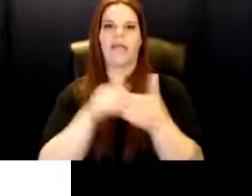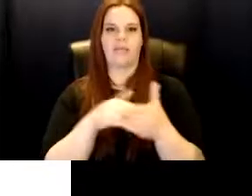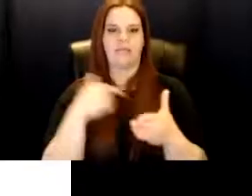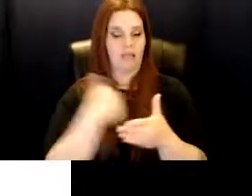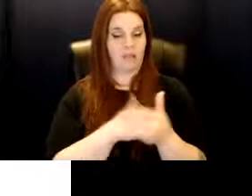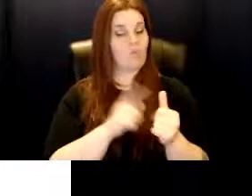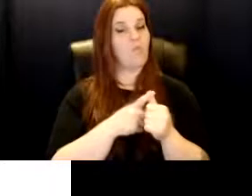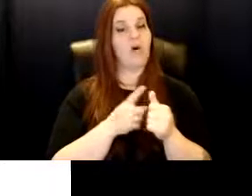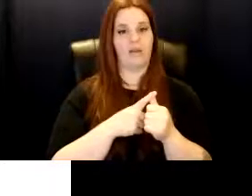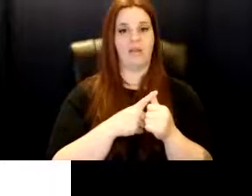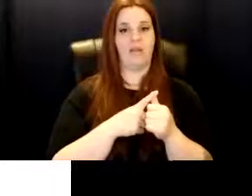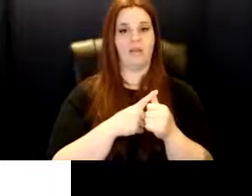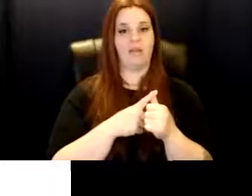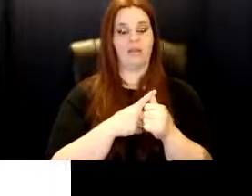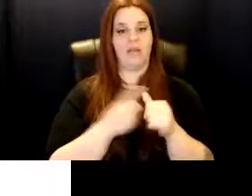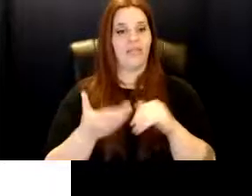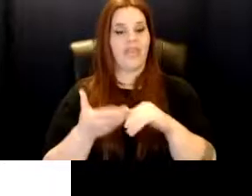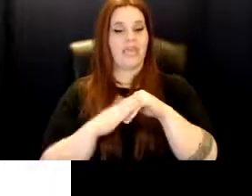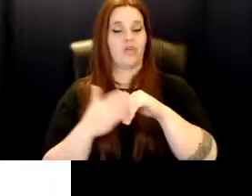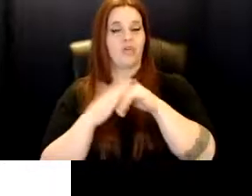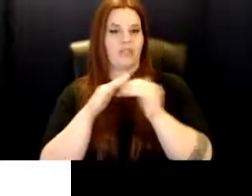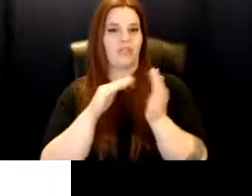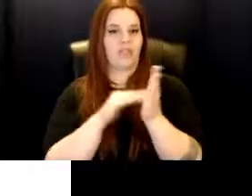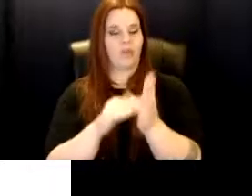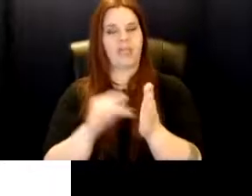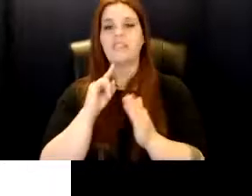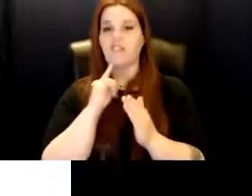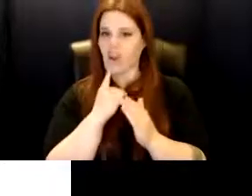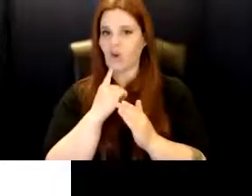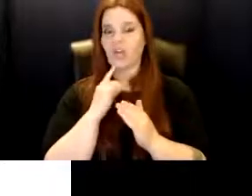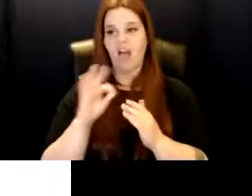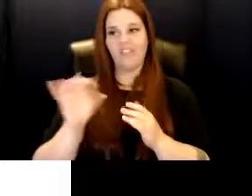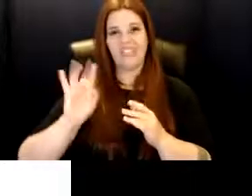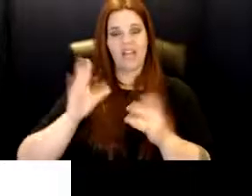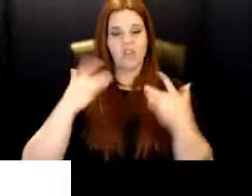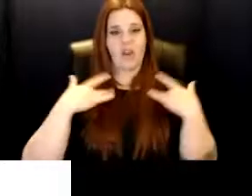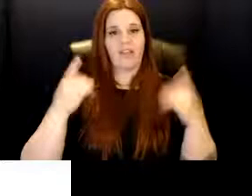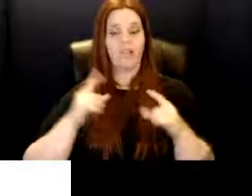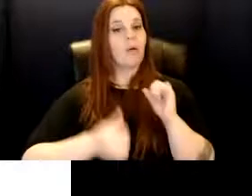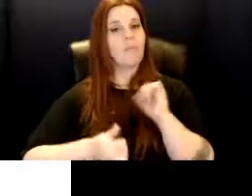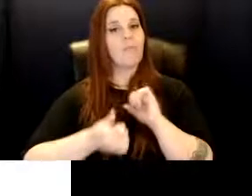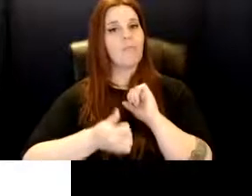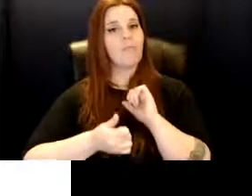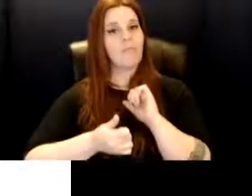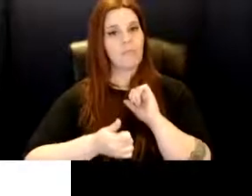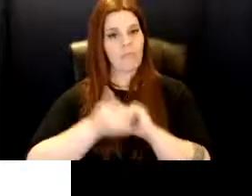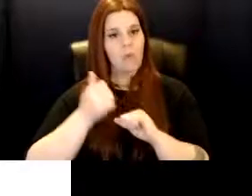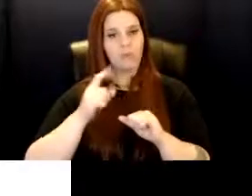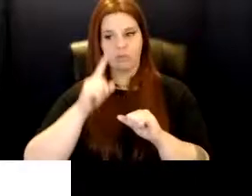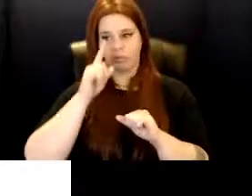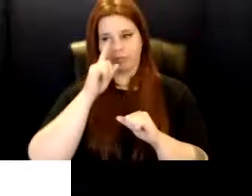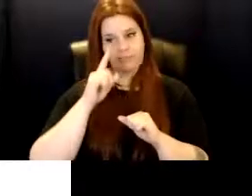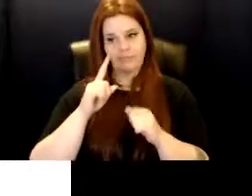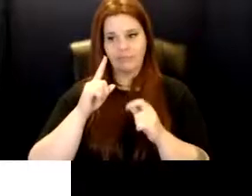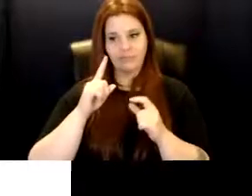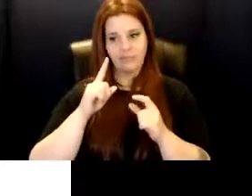the incredible increased frequency and severity of disaster events. Most of these are climatological in nature,